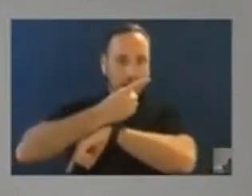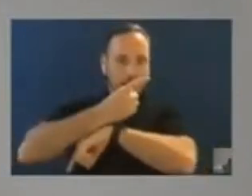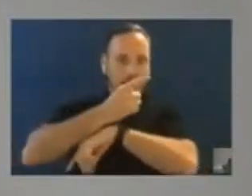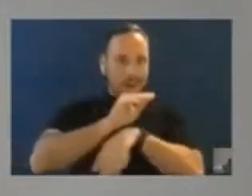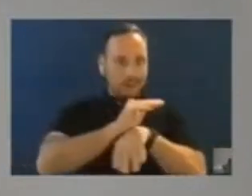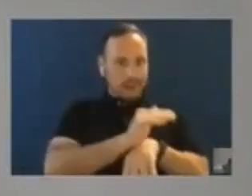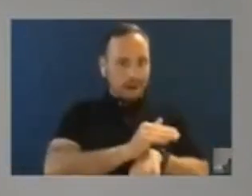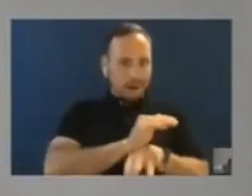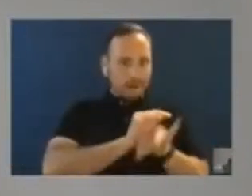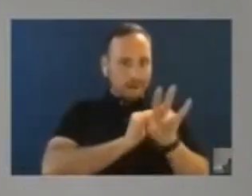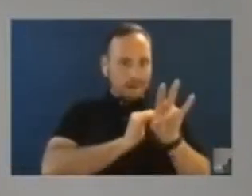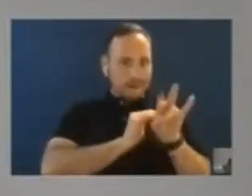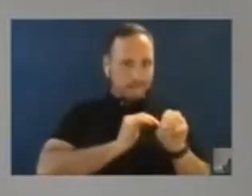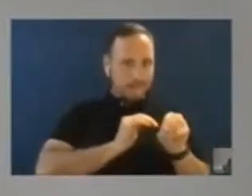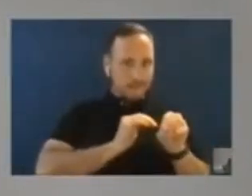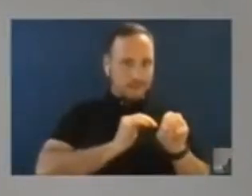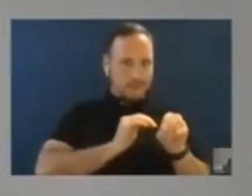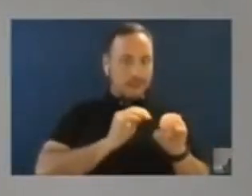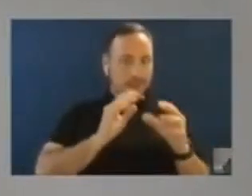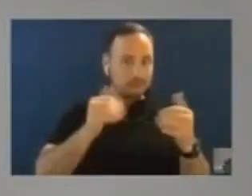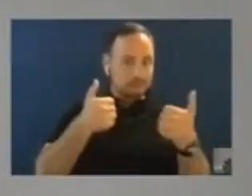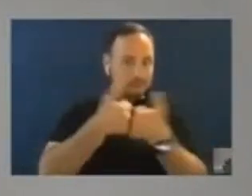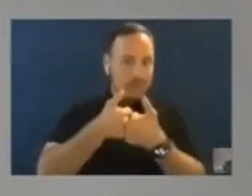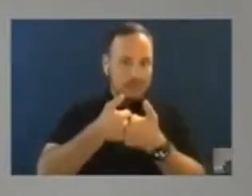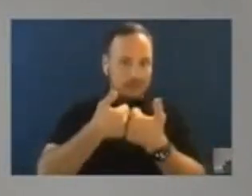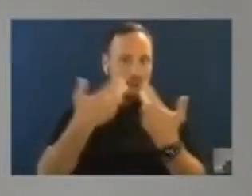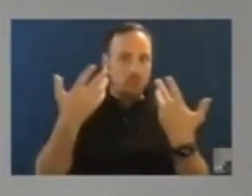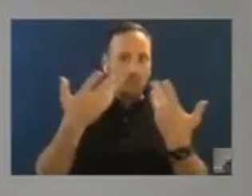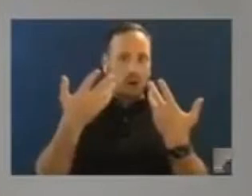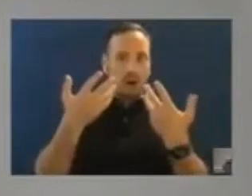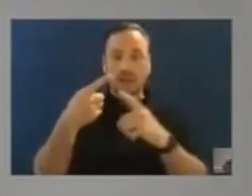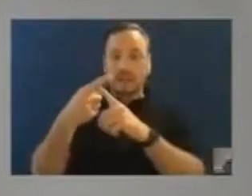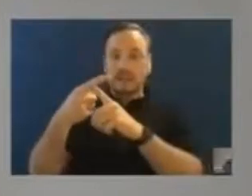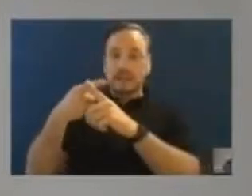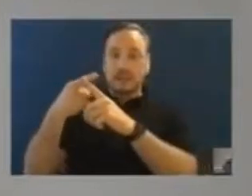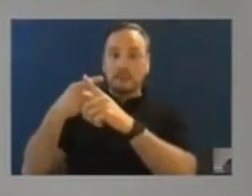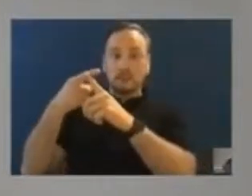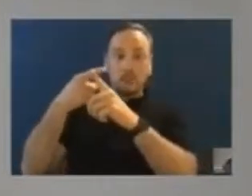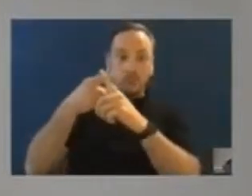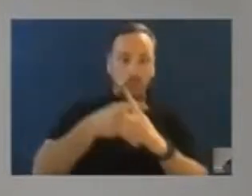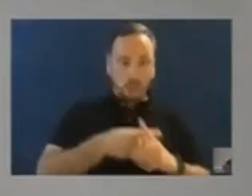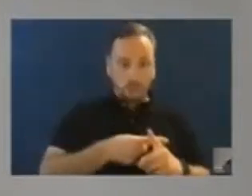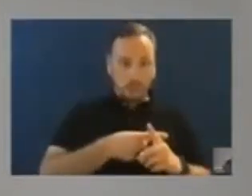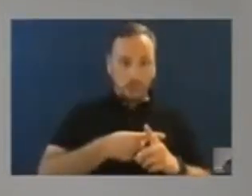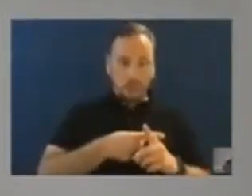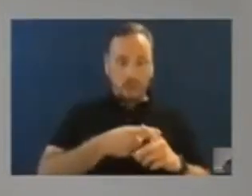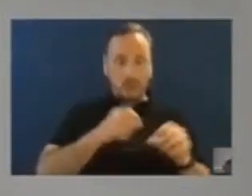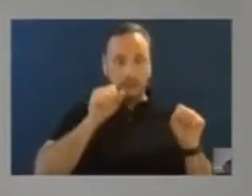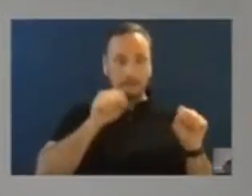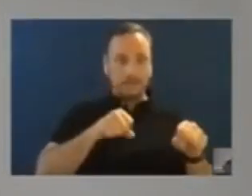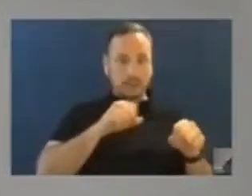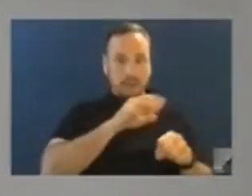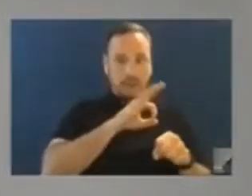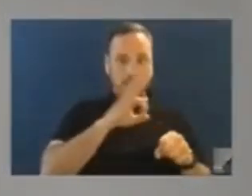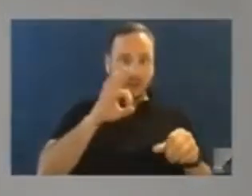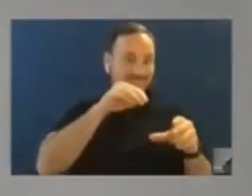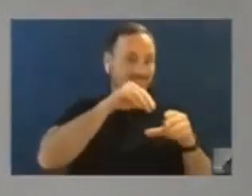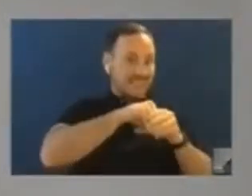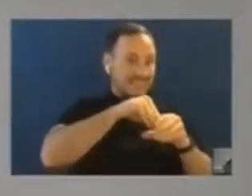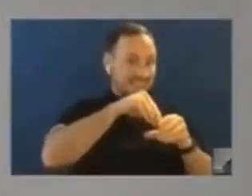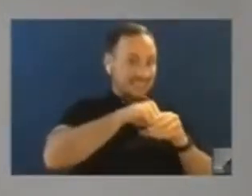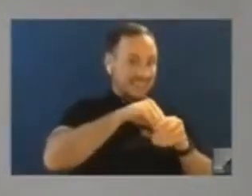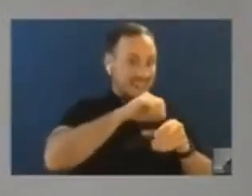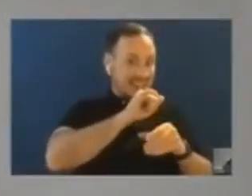nighttime, the challenge is that as temperatures drop, the ability of the inside air to hold